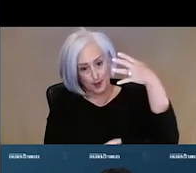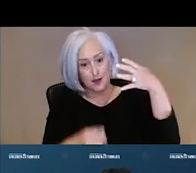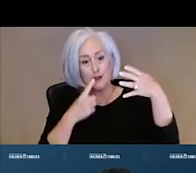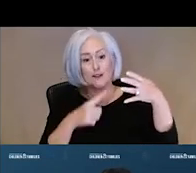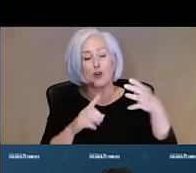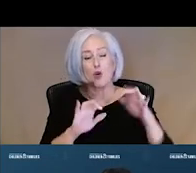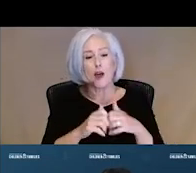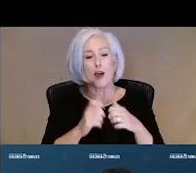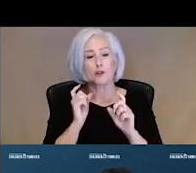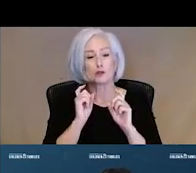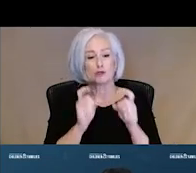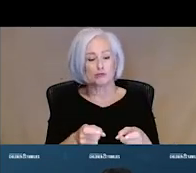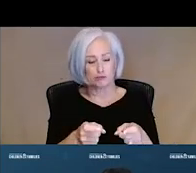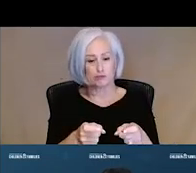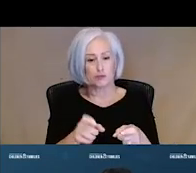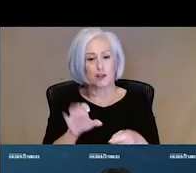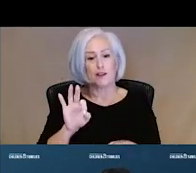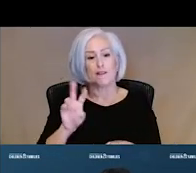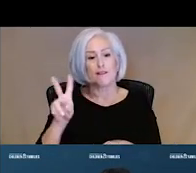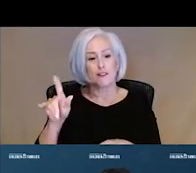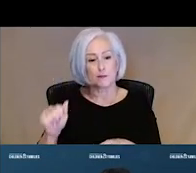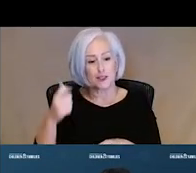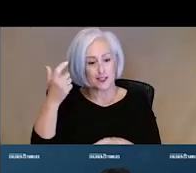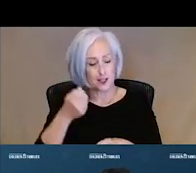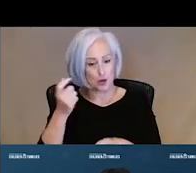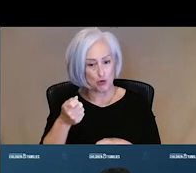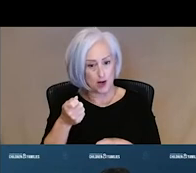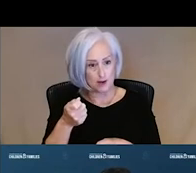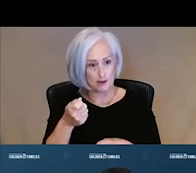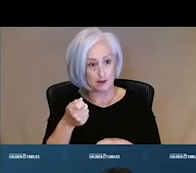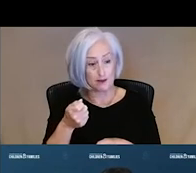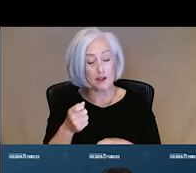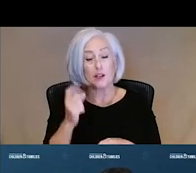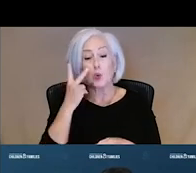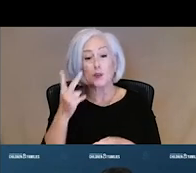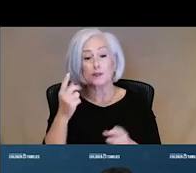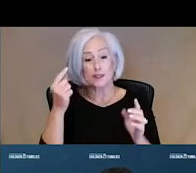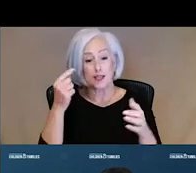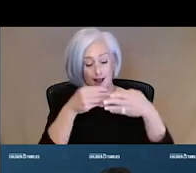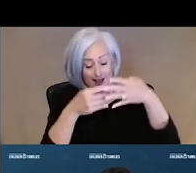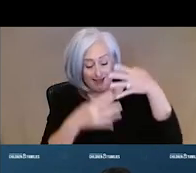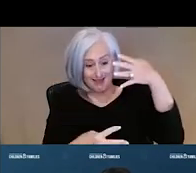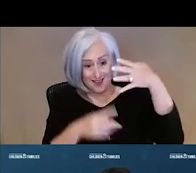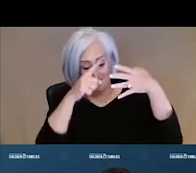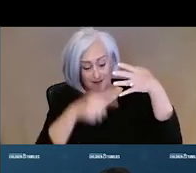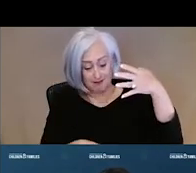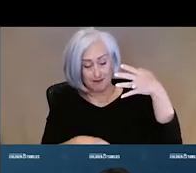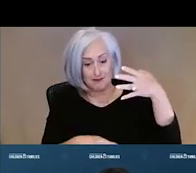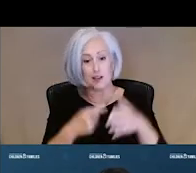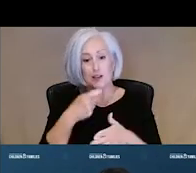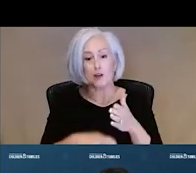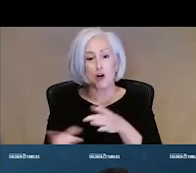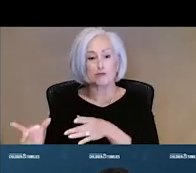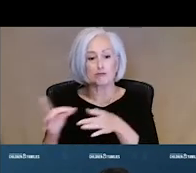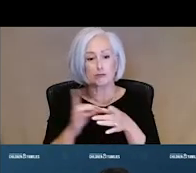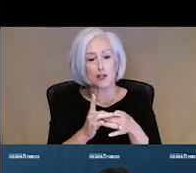grants. This bulleted list provides just a few examples for some of the cost items associated with administering FVPSA funds.